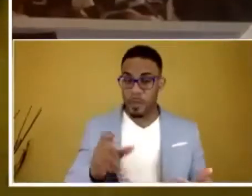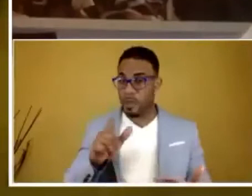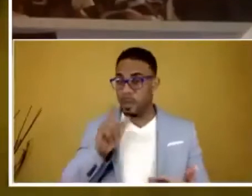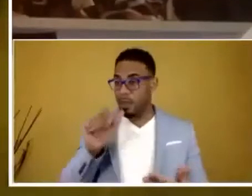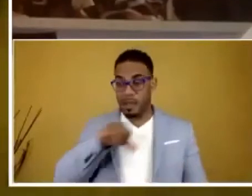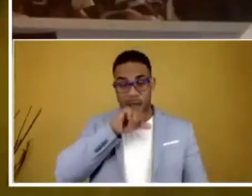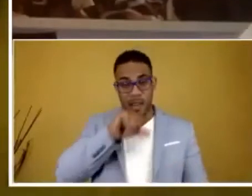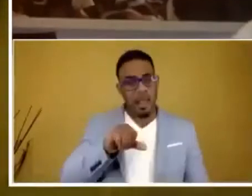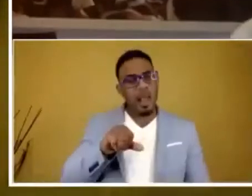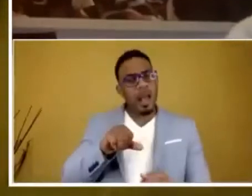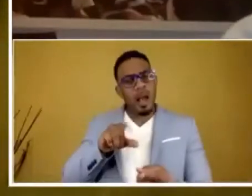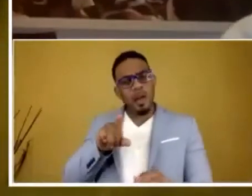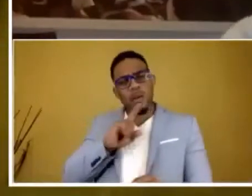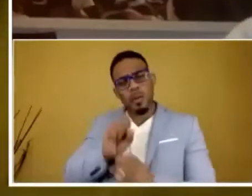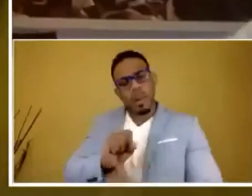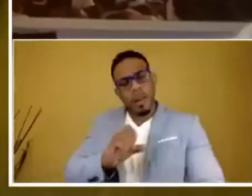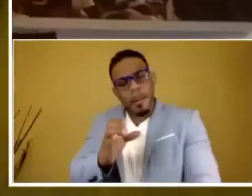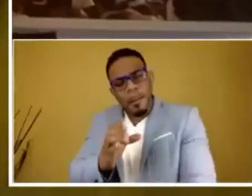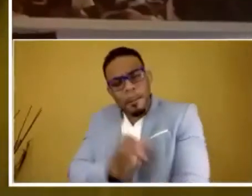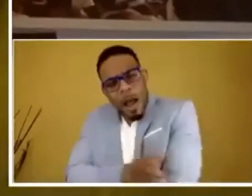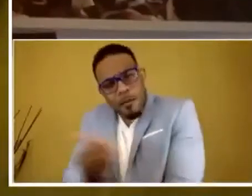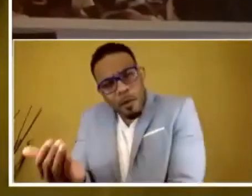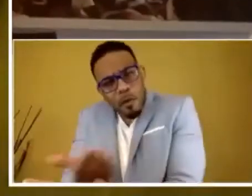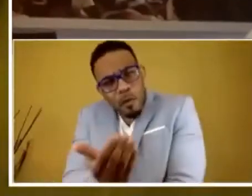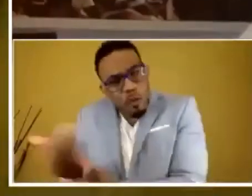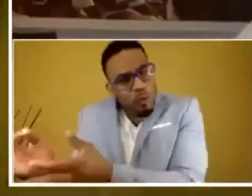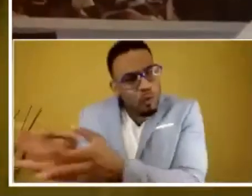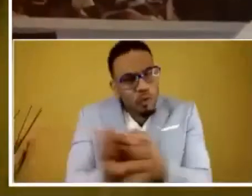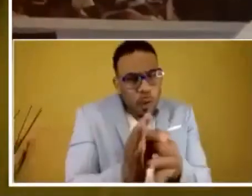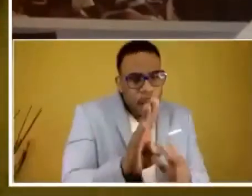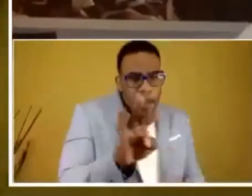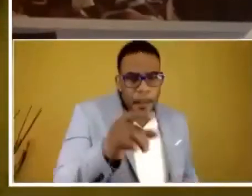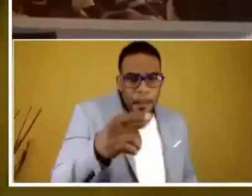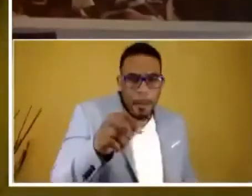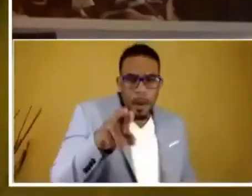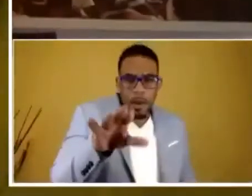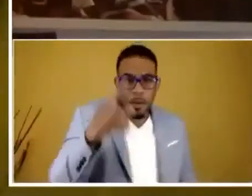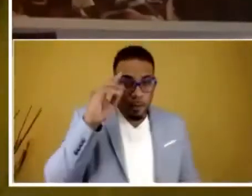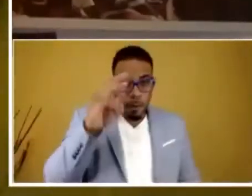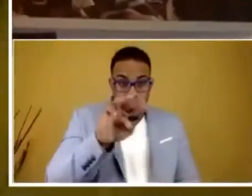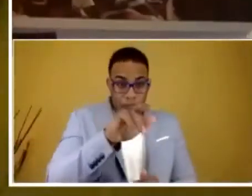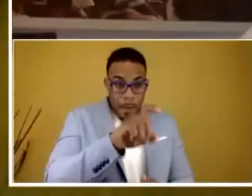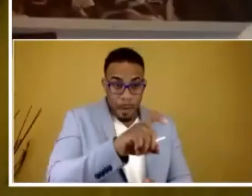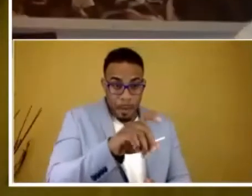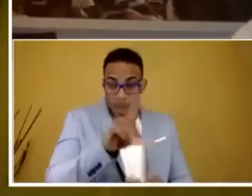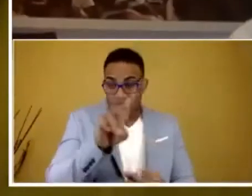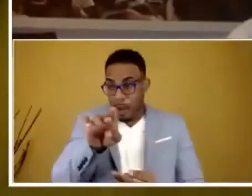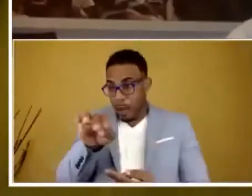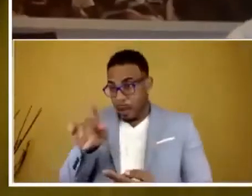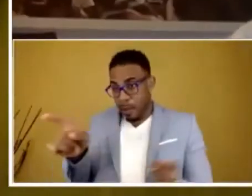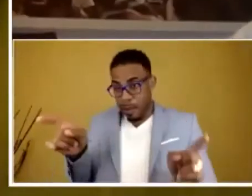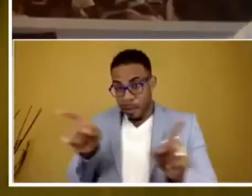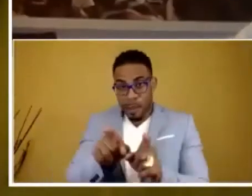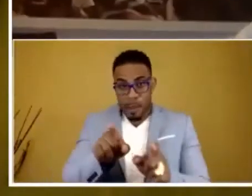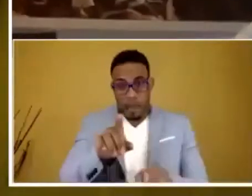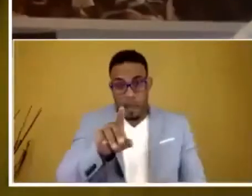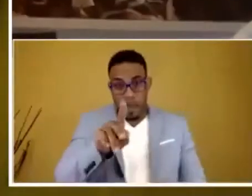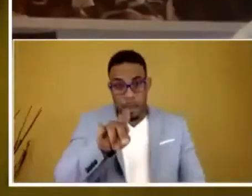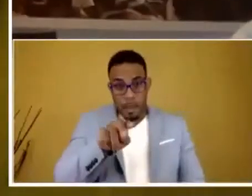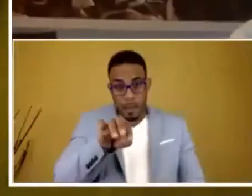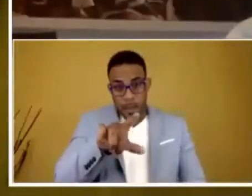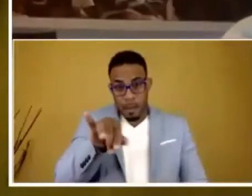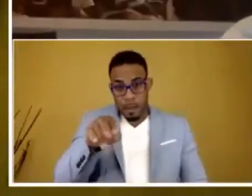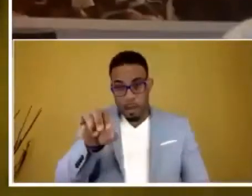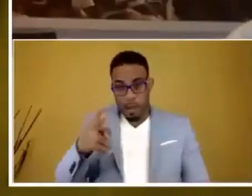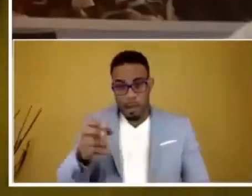this really powerful new joint biography of Malcolm X and Dr. King by Peniel Joseph that makes